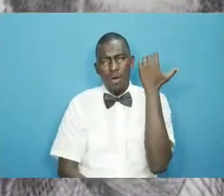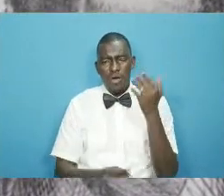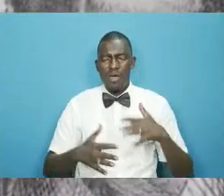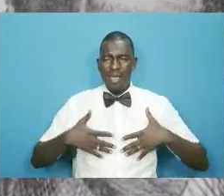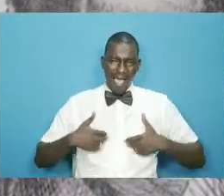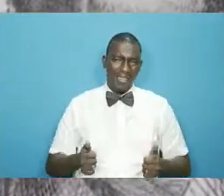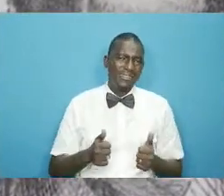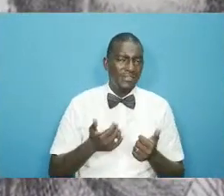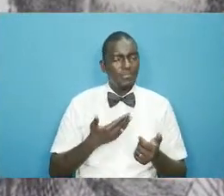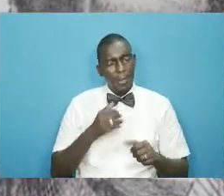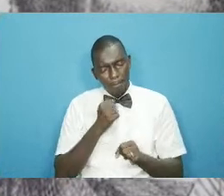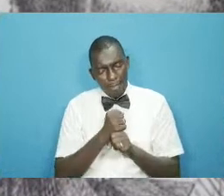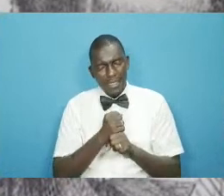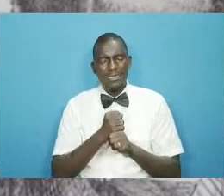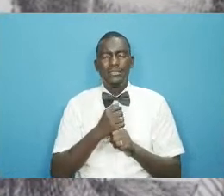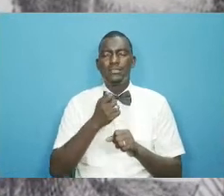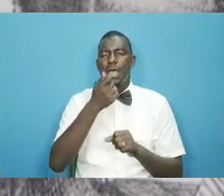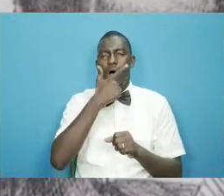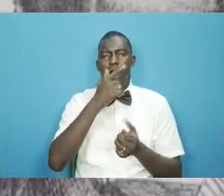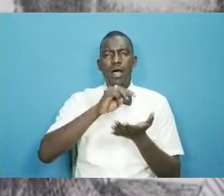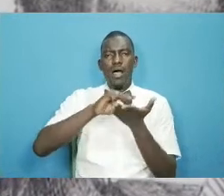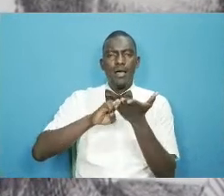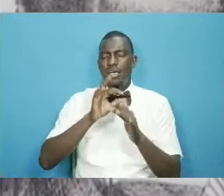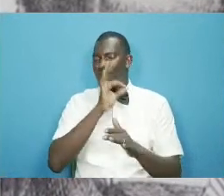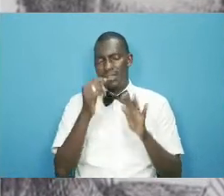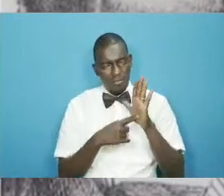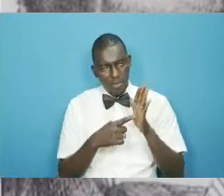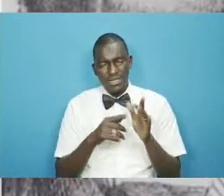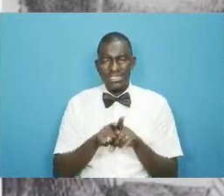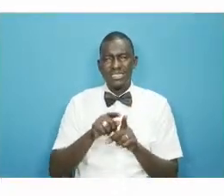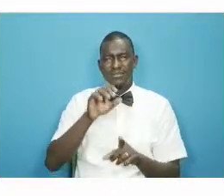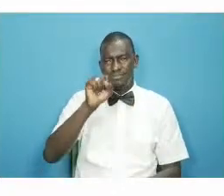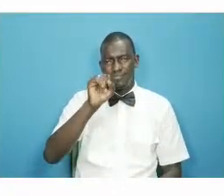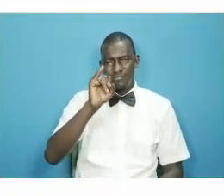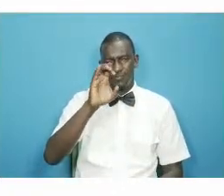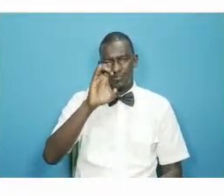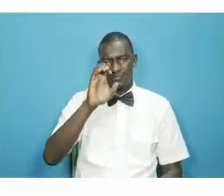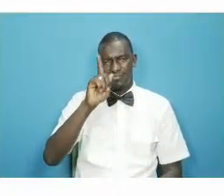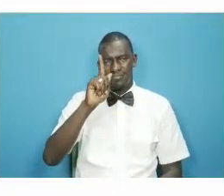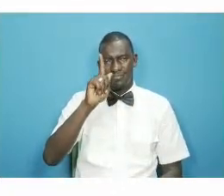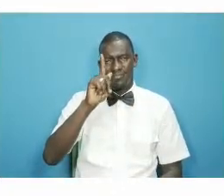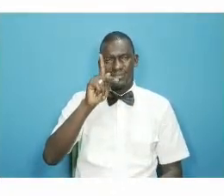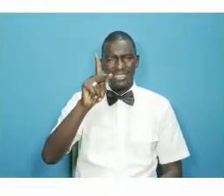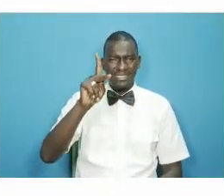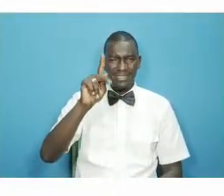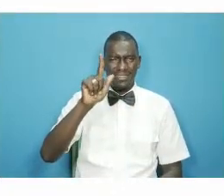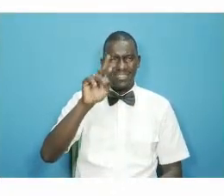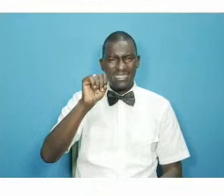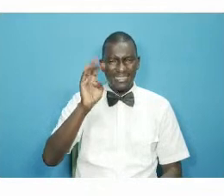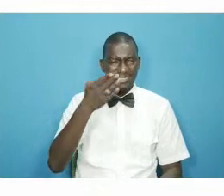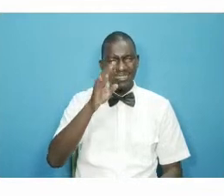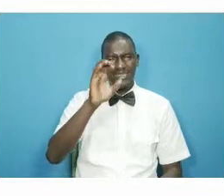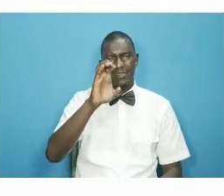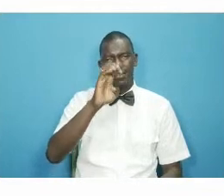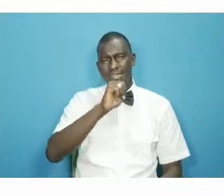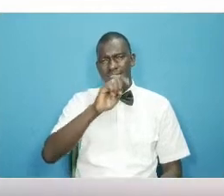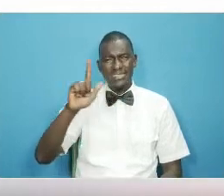with made the drug worth recommending. Sickle cell is inherited from both parents who pass on a particular